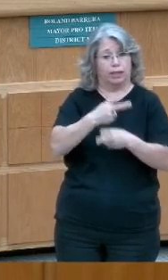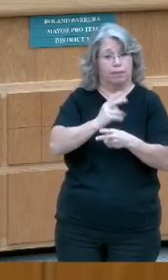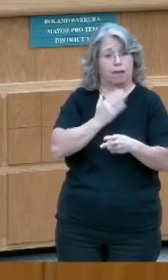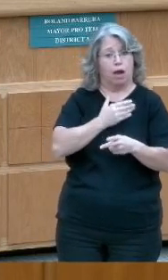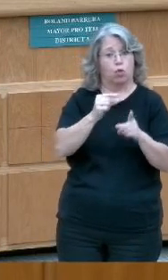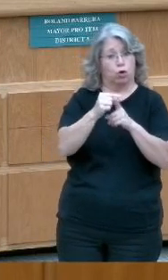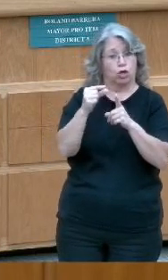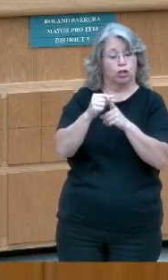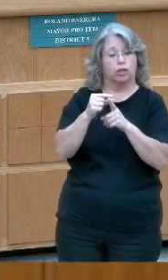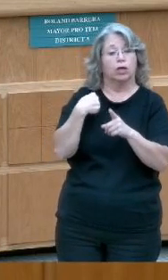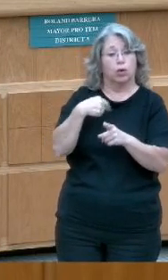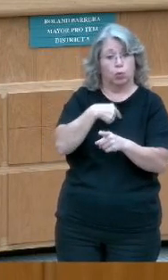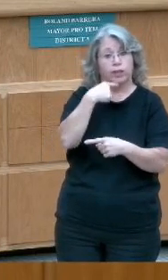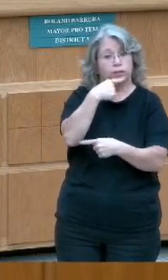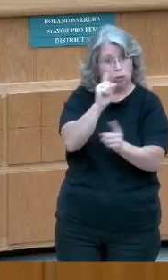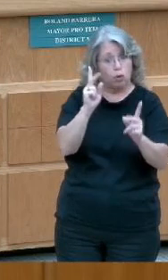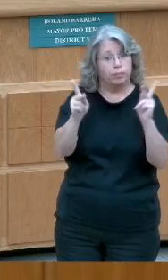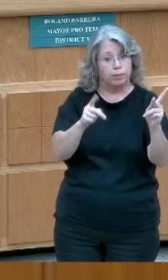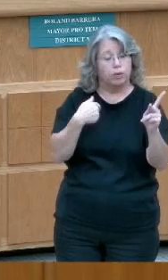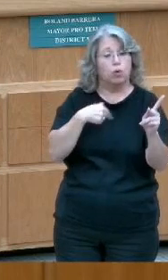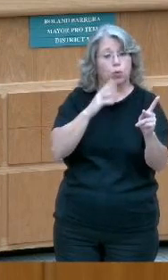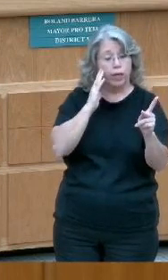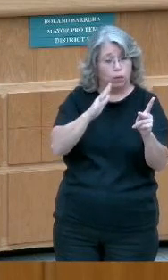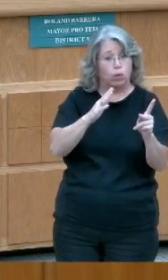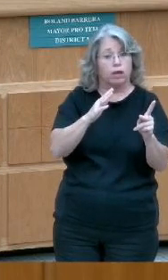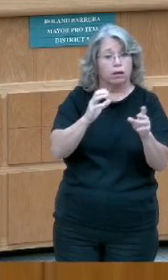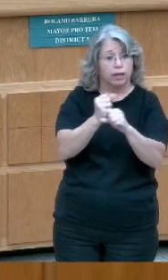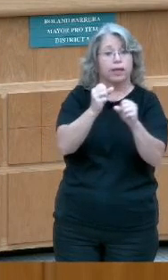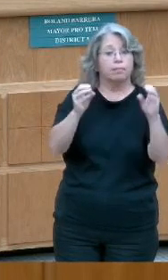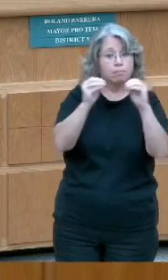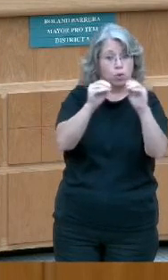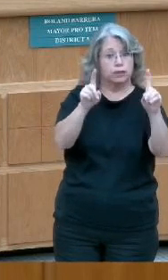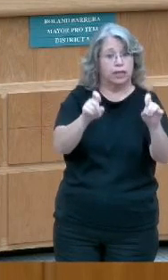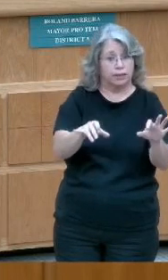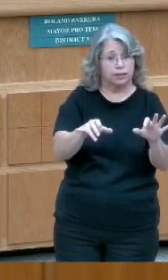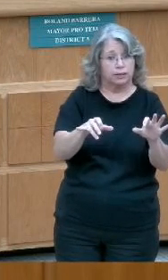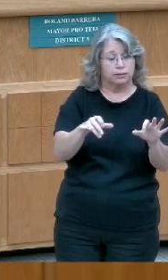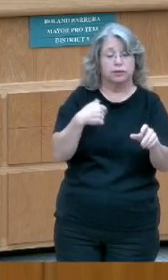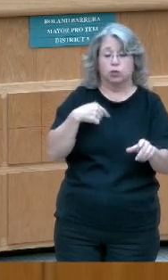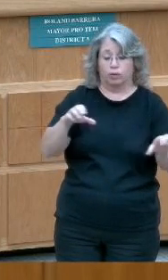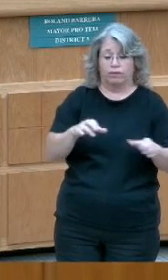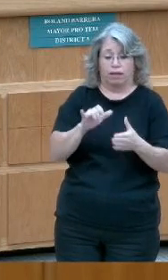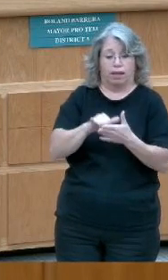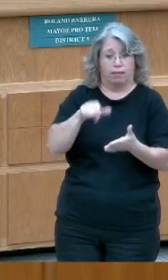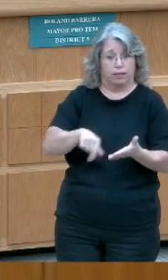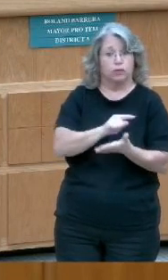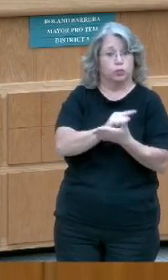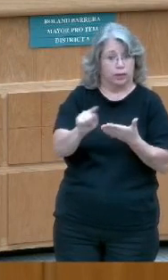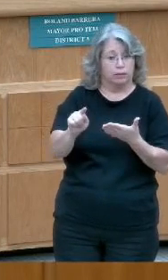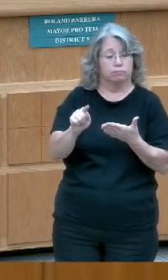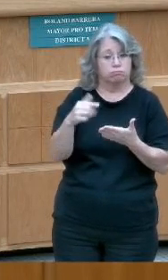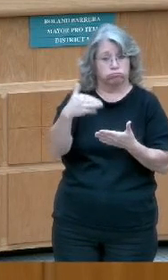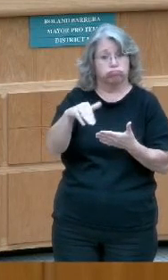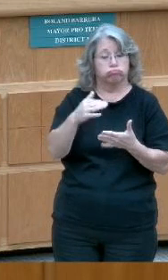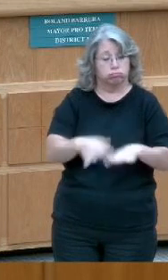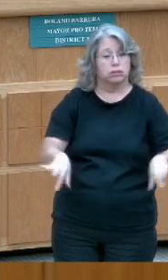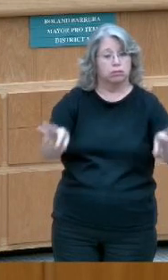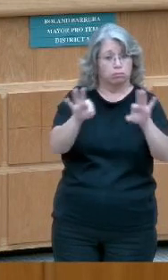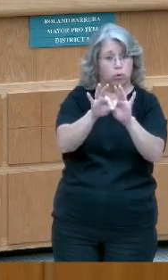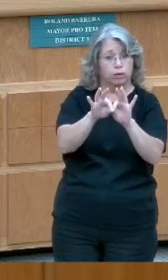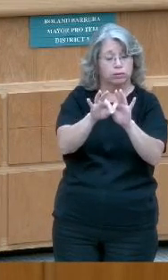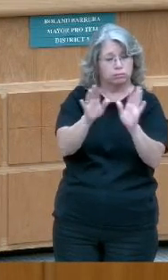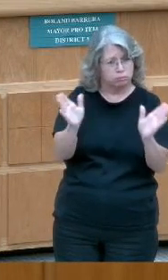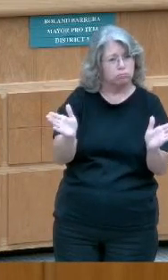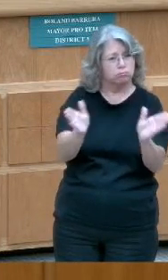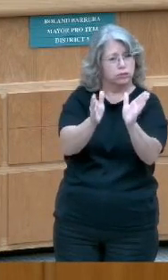get testing out. And so that's what we've done this week. It's very important. And again, we urge you, if you want